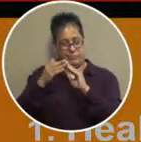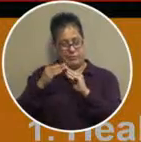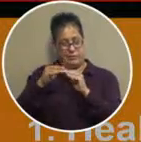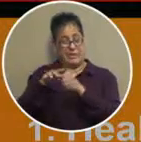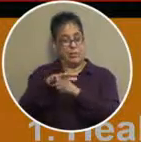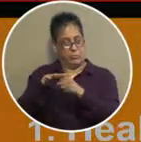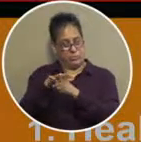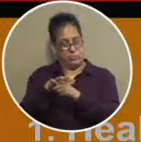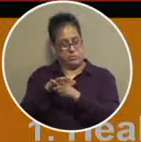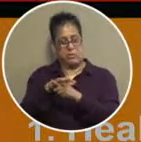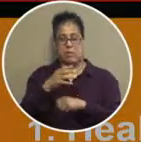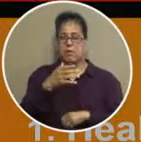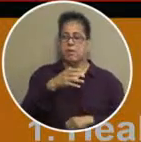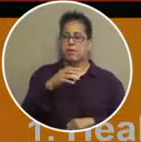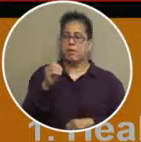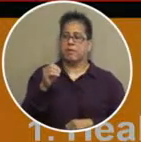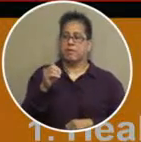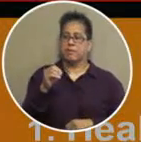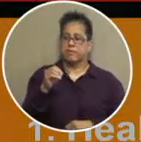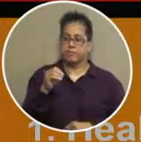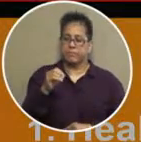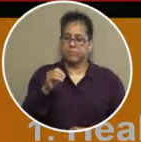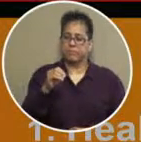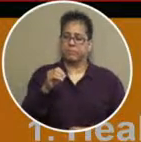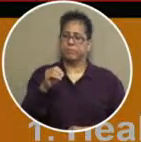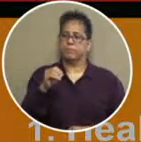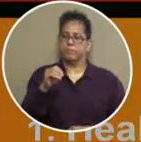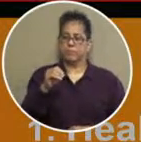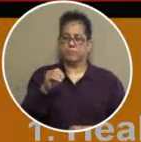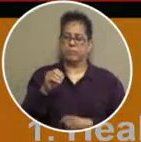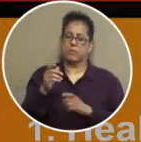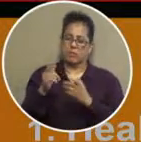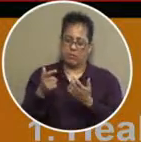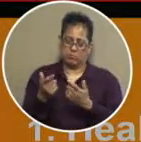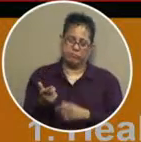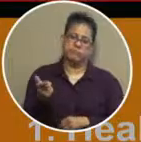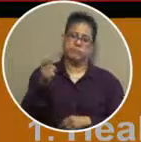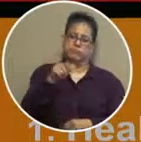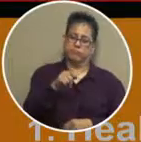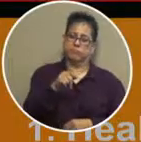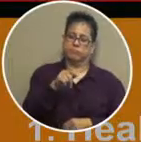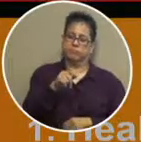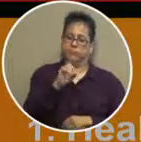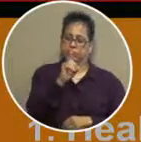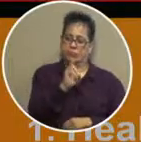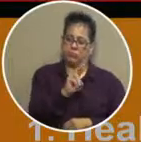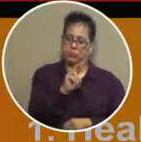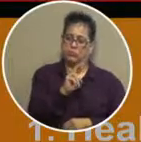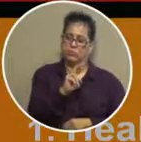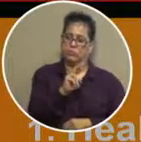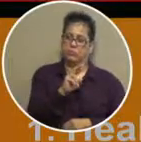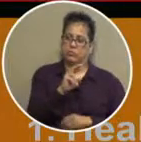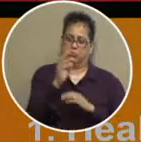county, and we'll move on to his presentation. Thank you.